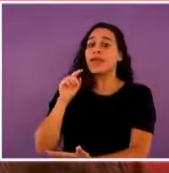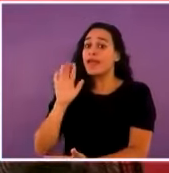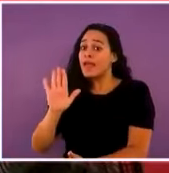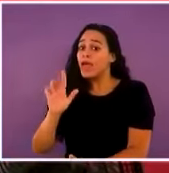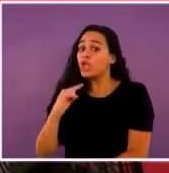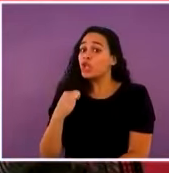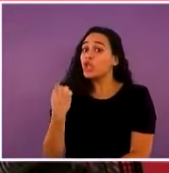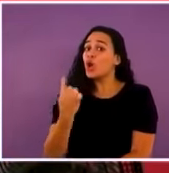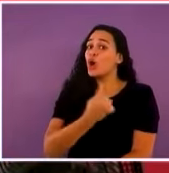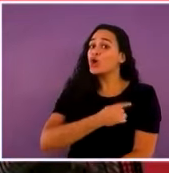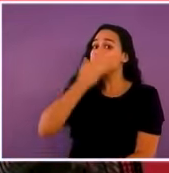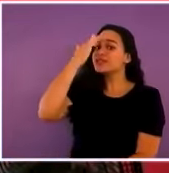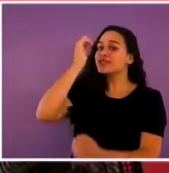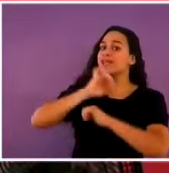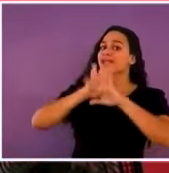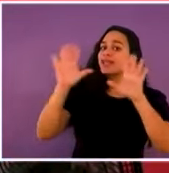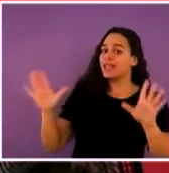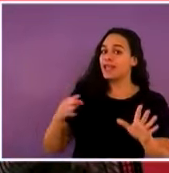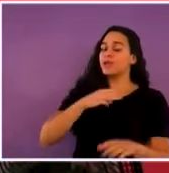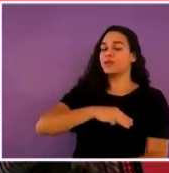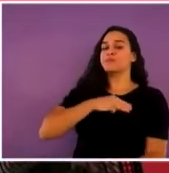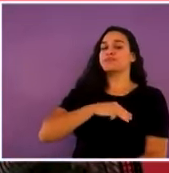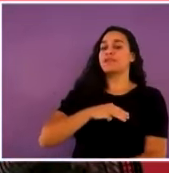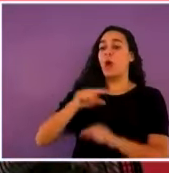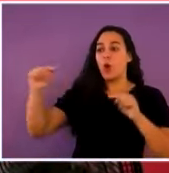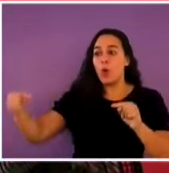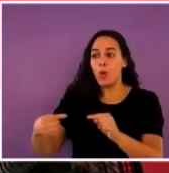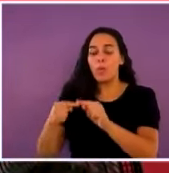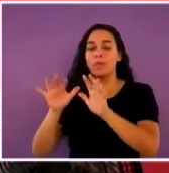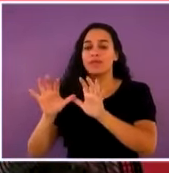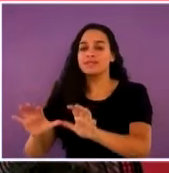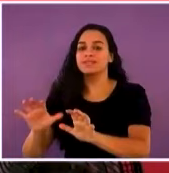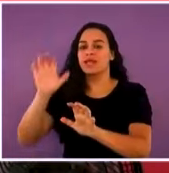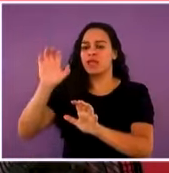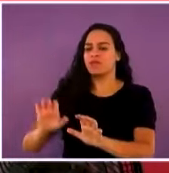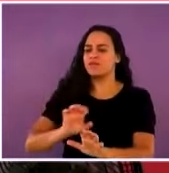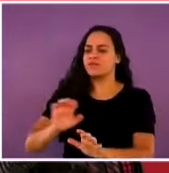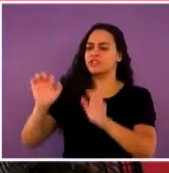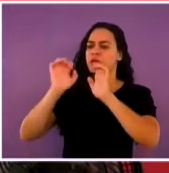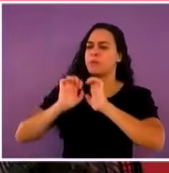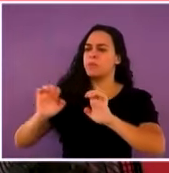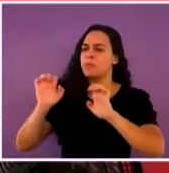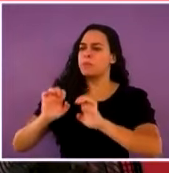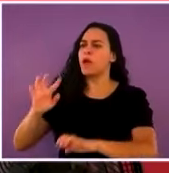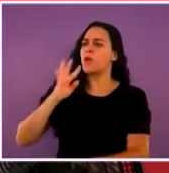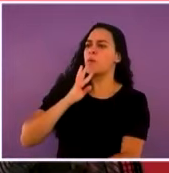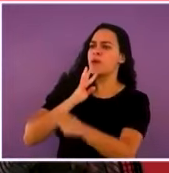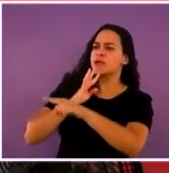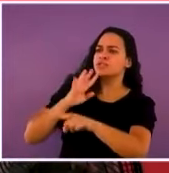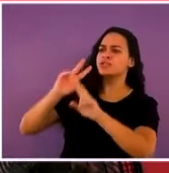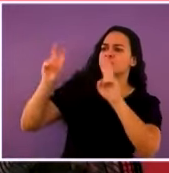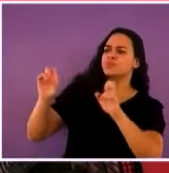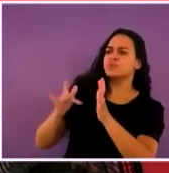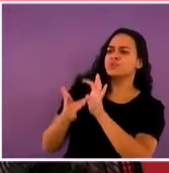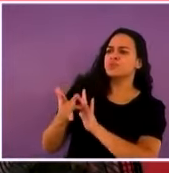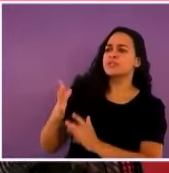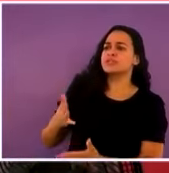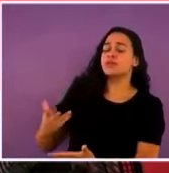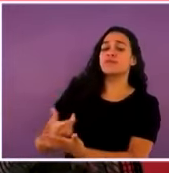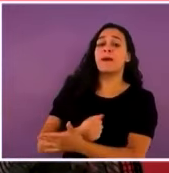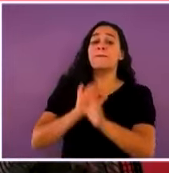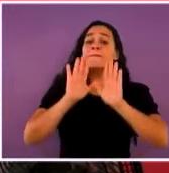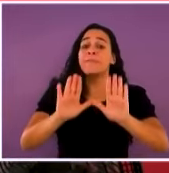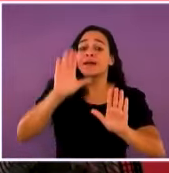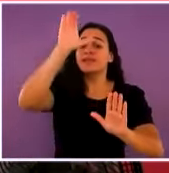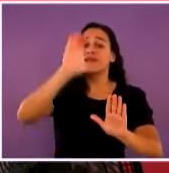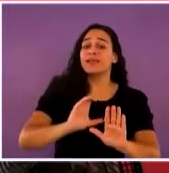nós entendemos missões de acordo com a Bíblia. But the Roman Catholic Church doesn't have the Bible as its ultimate authority. Mas a